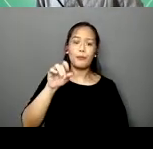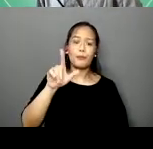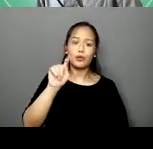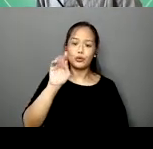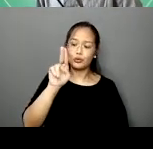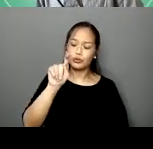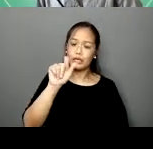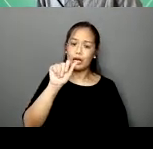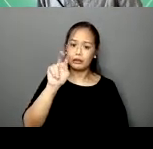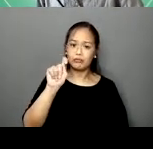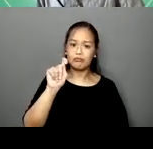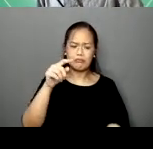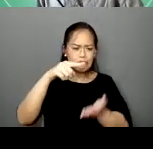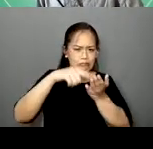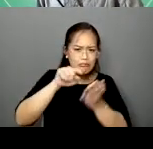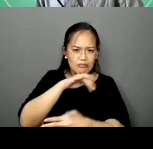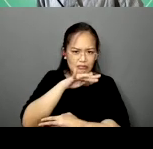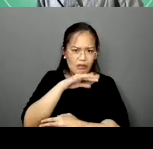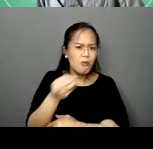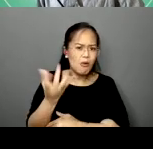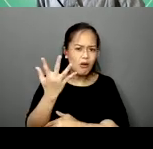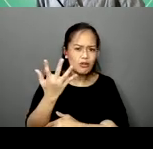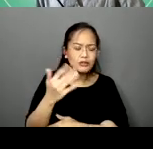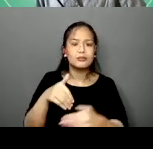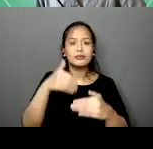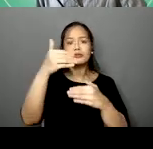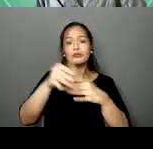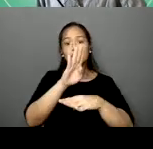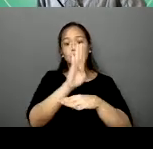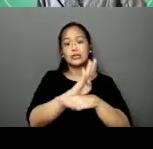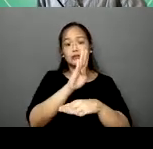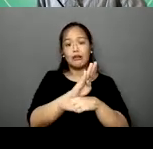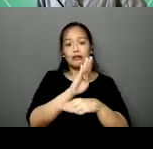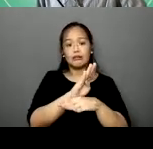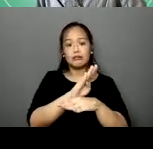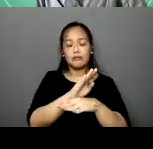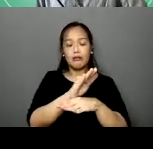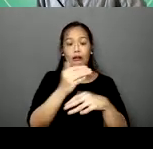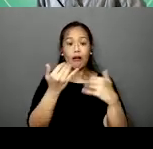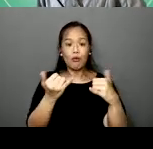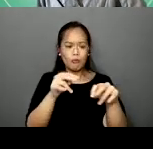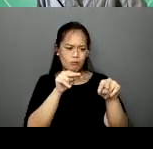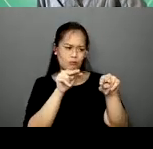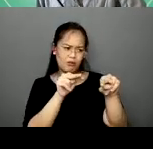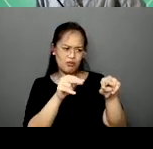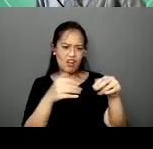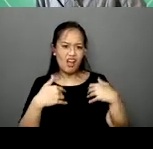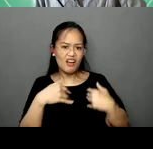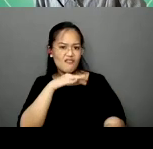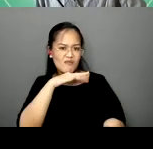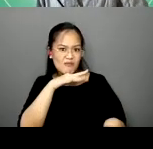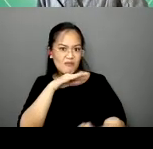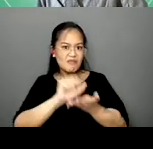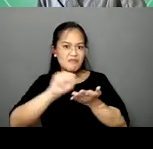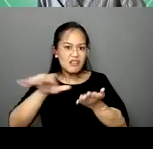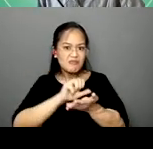For businesses in particular, monitoring output of waste is now becoming a bigger issue. Monitoring, for example, the supply chain,